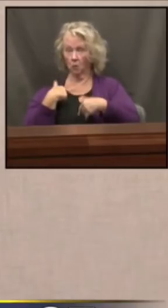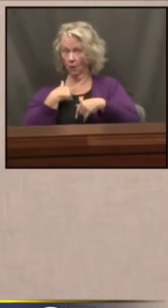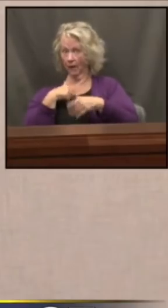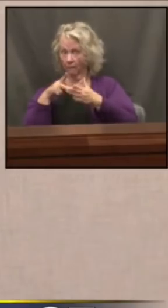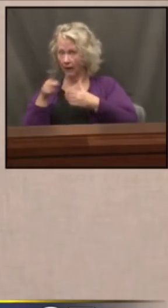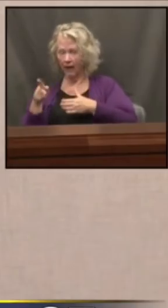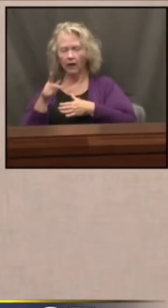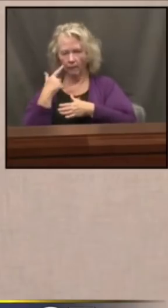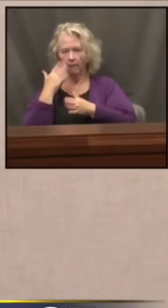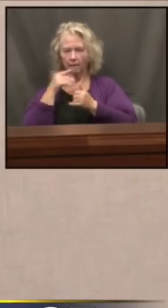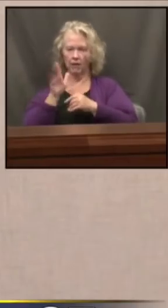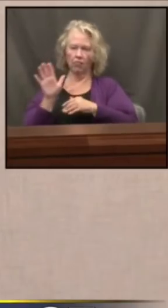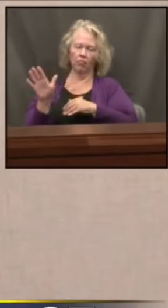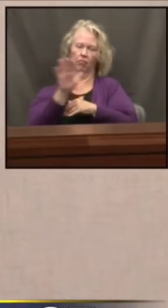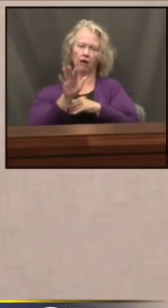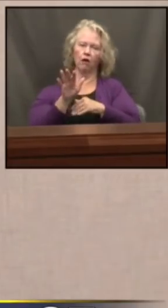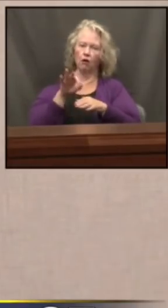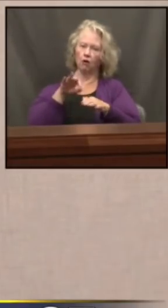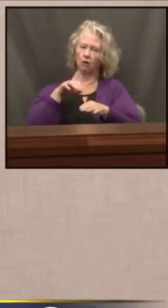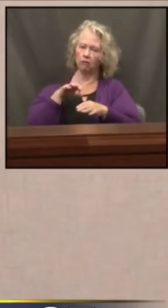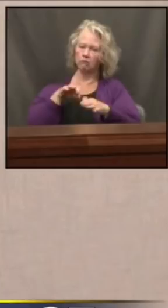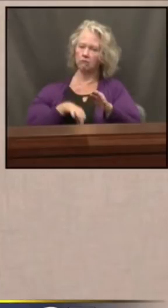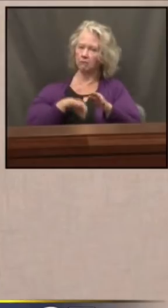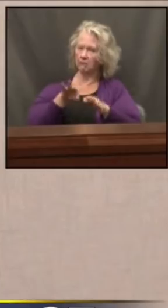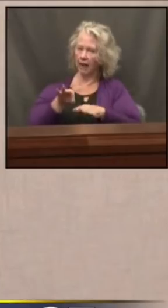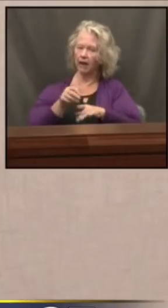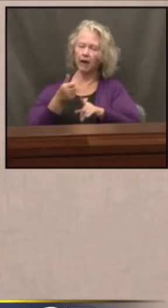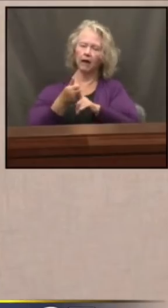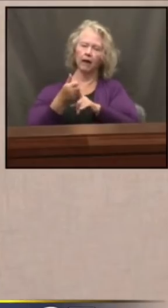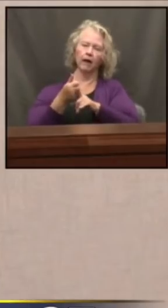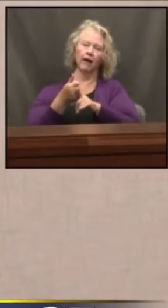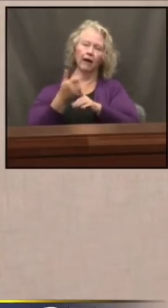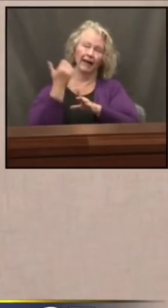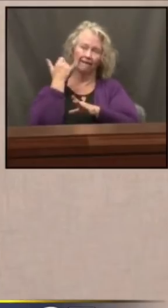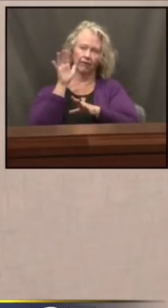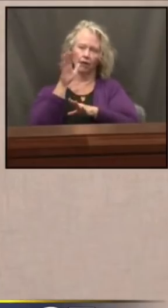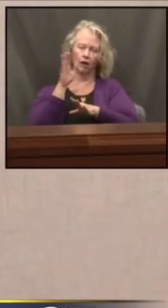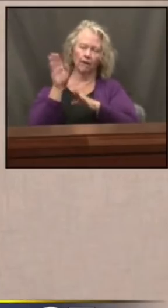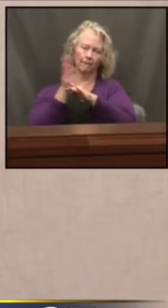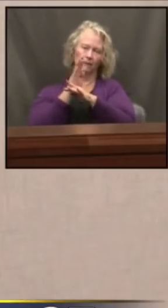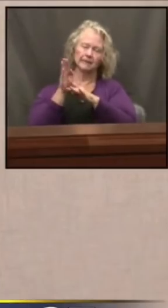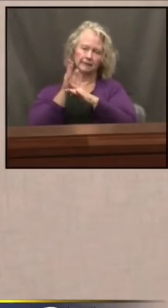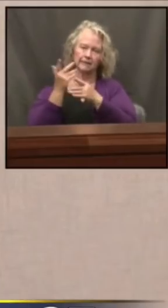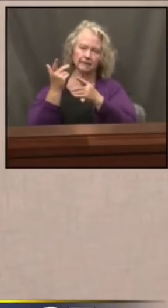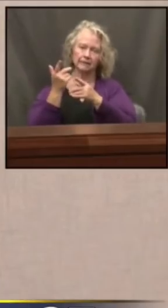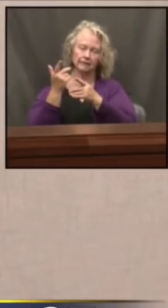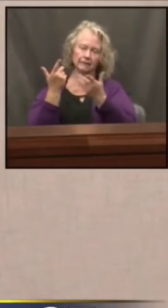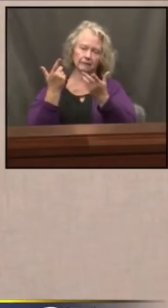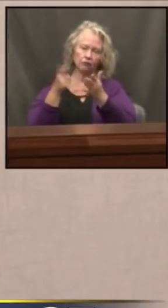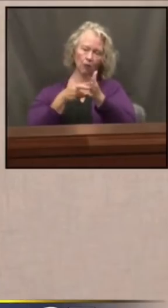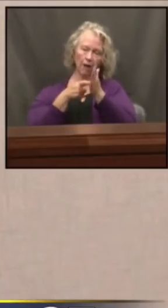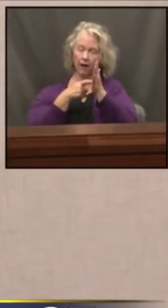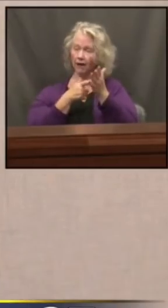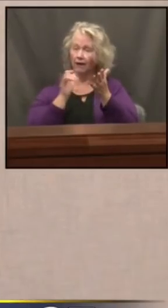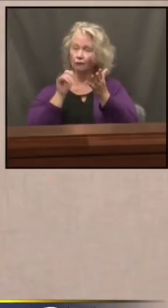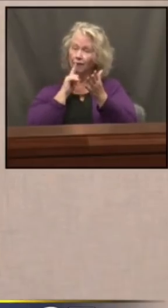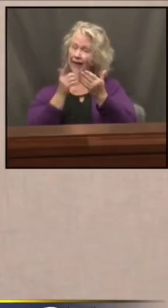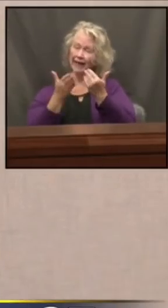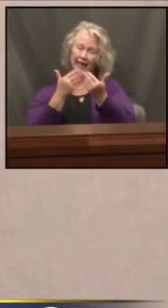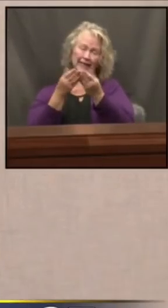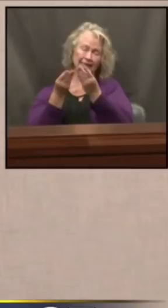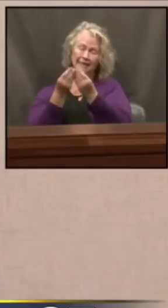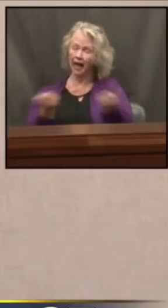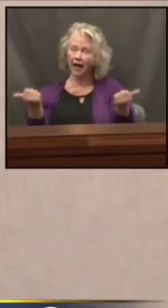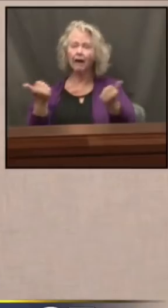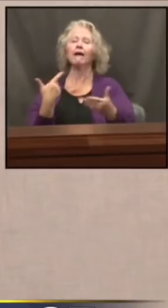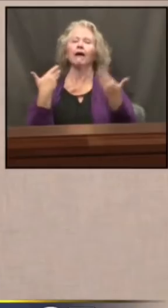to employees whose employers mandate that. There's a very simple solution to this, which is get vaccinated. The vast majority of